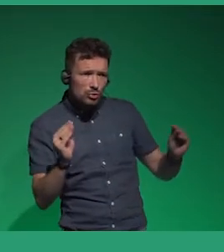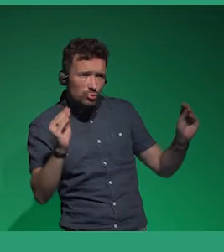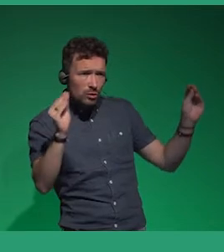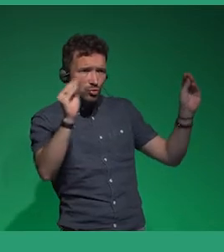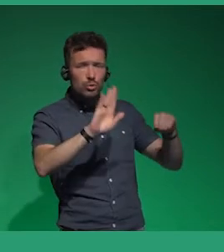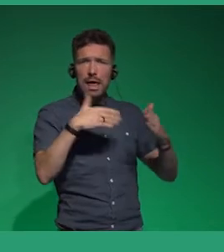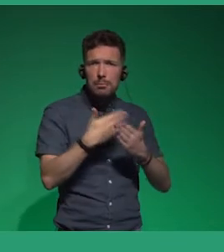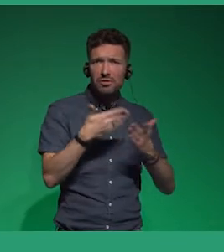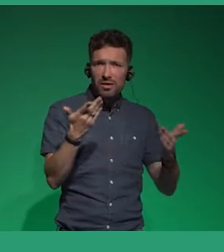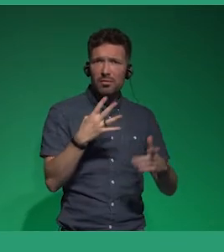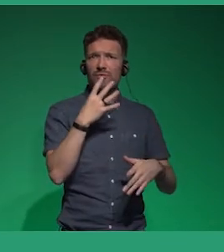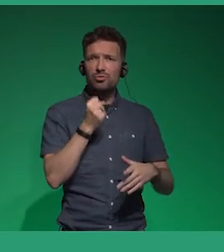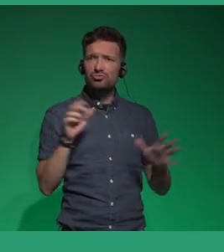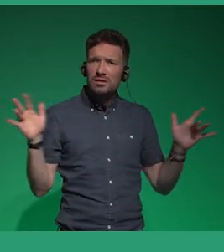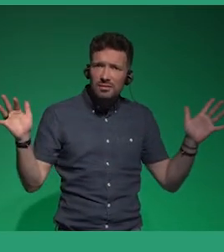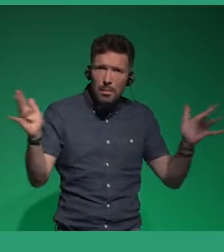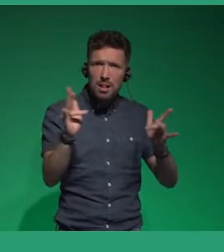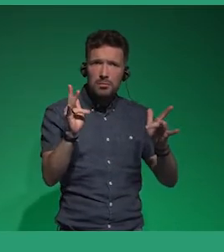An outreach program, we have